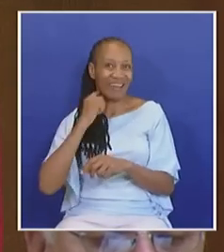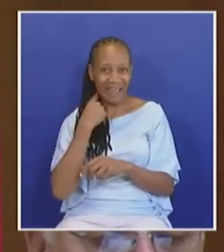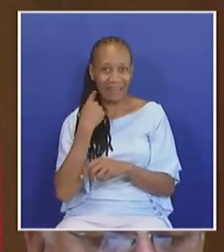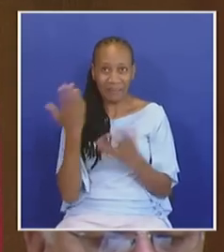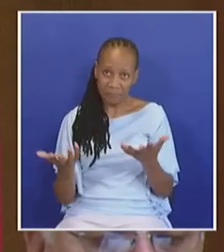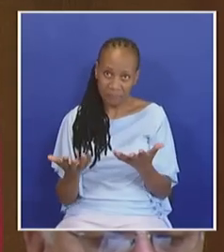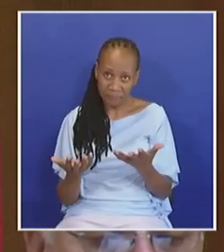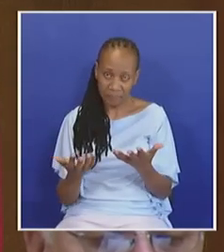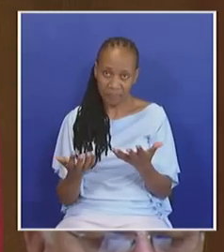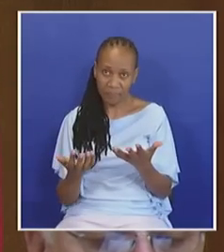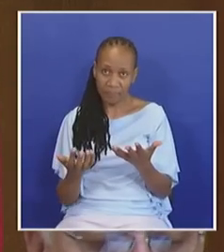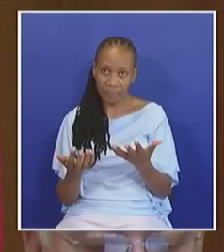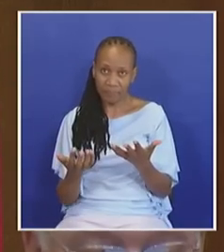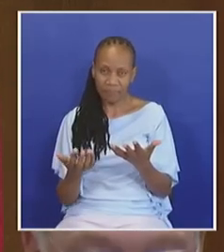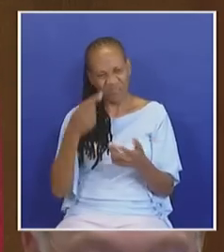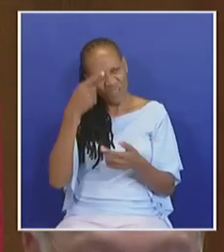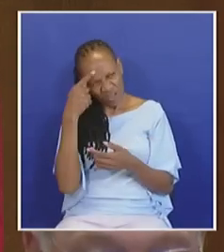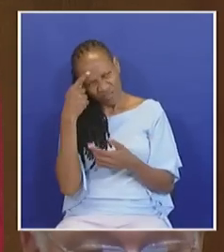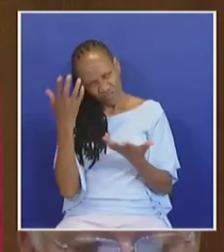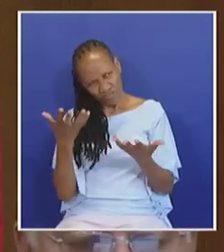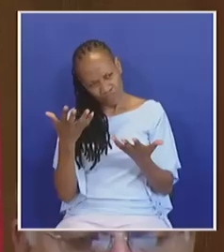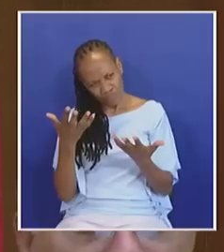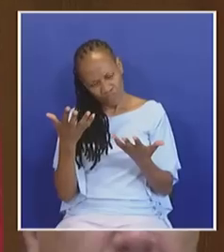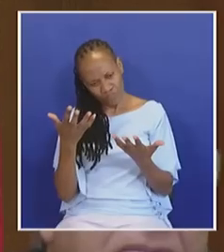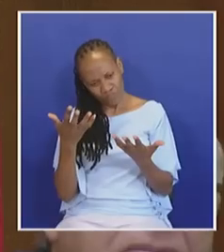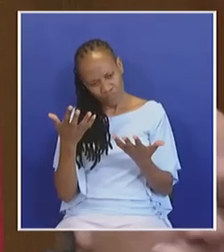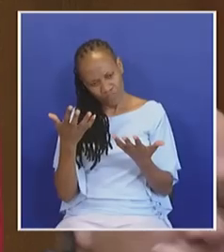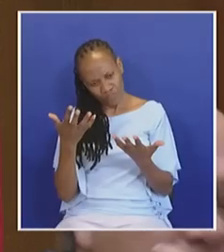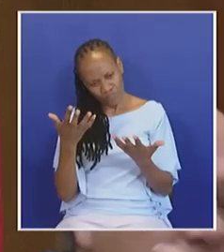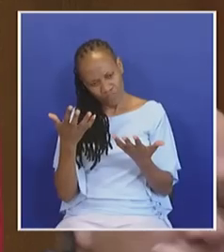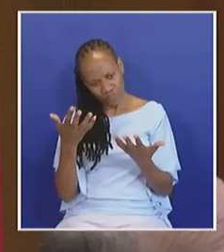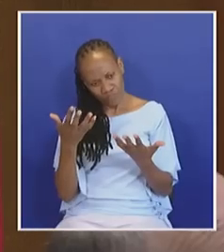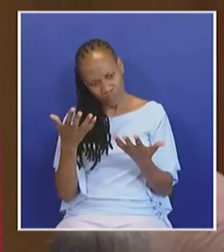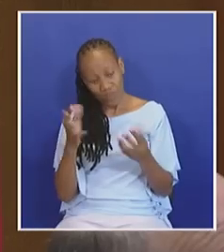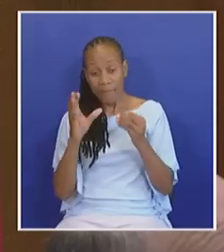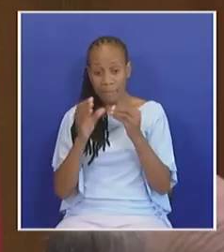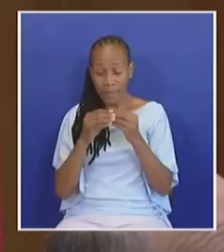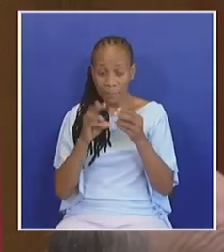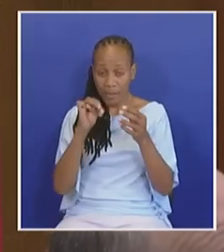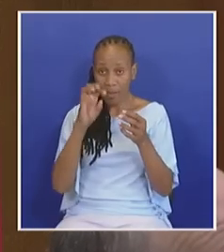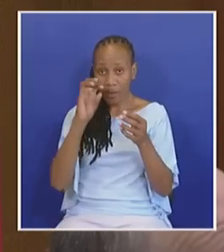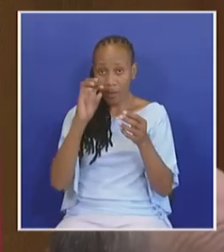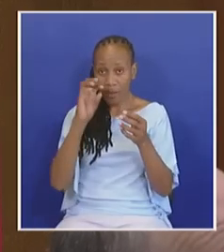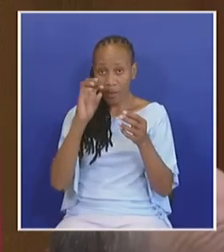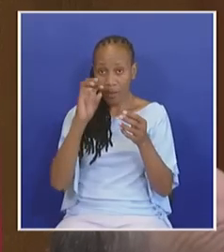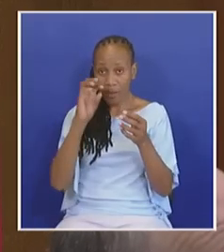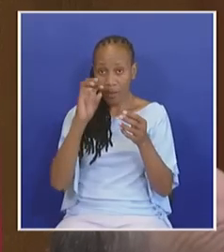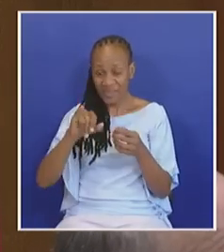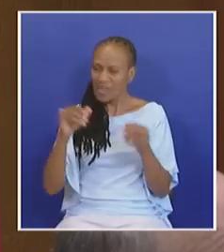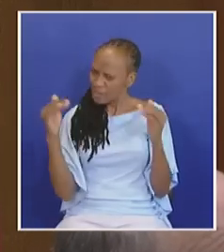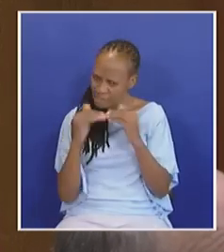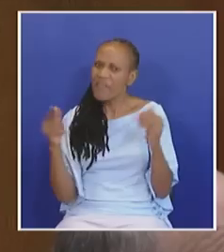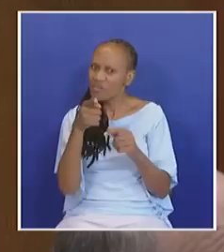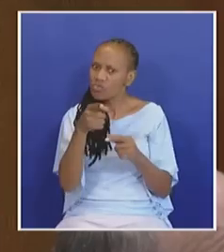I think it's only fair that the Honorable Mohapi withdraws that statement